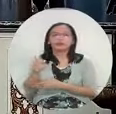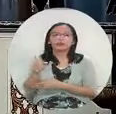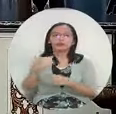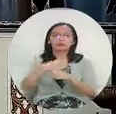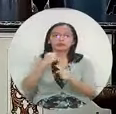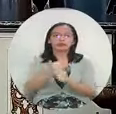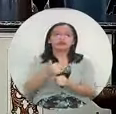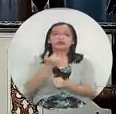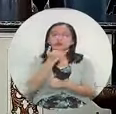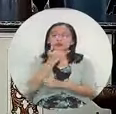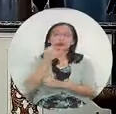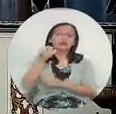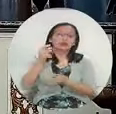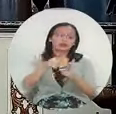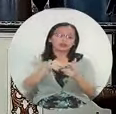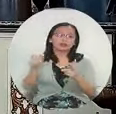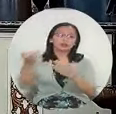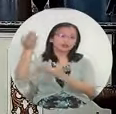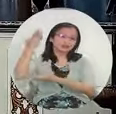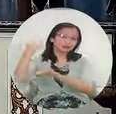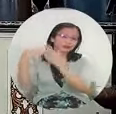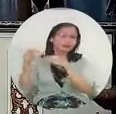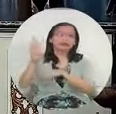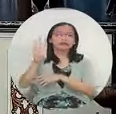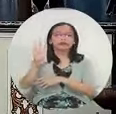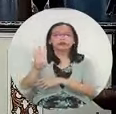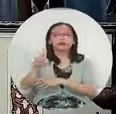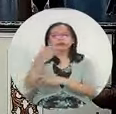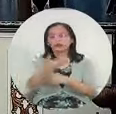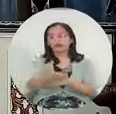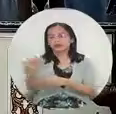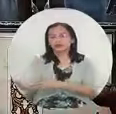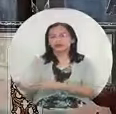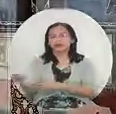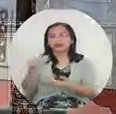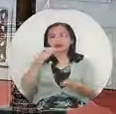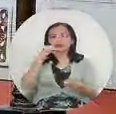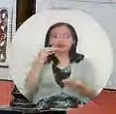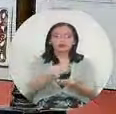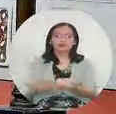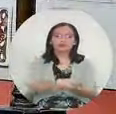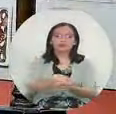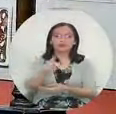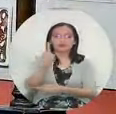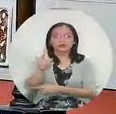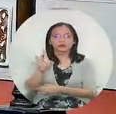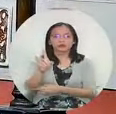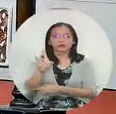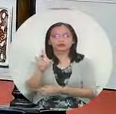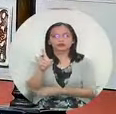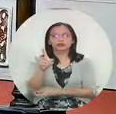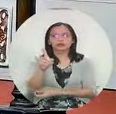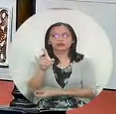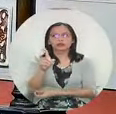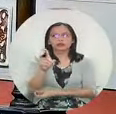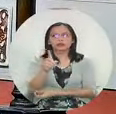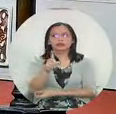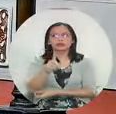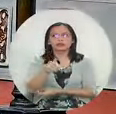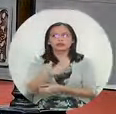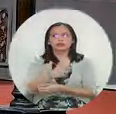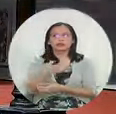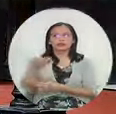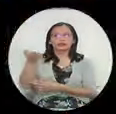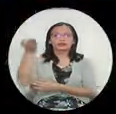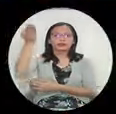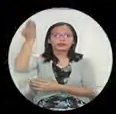choice. Four things in this message. Number one, the backward look